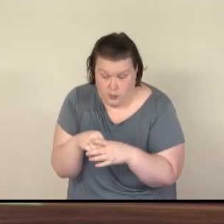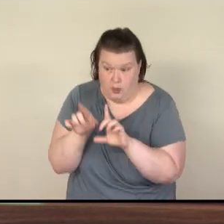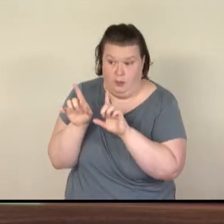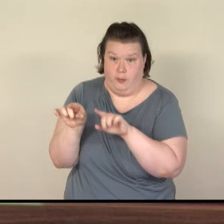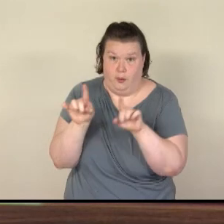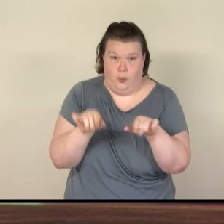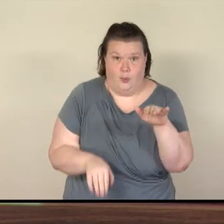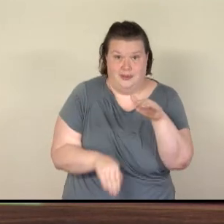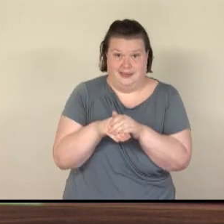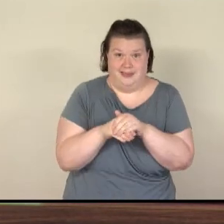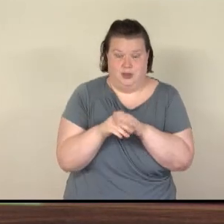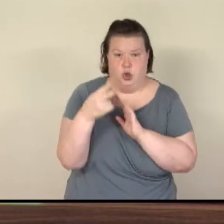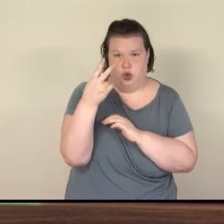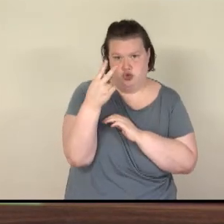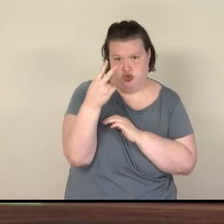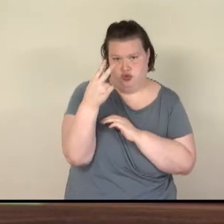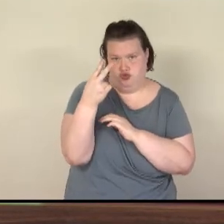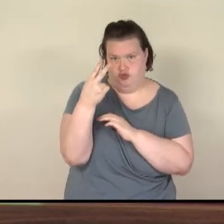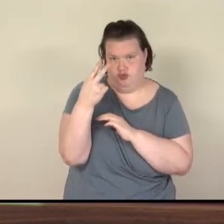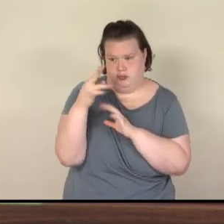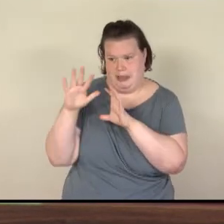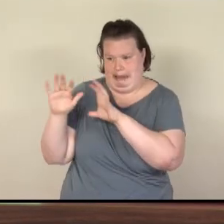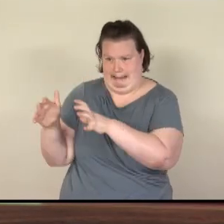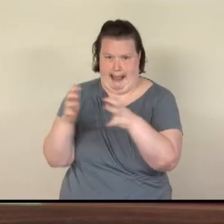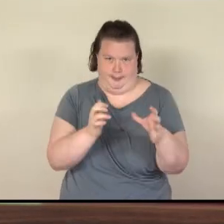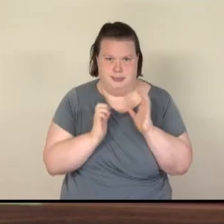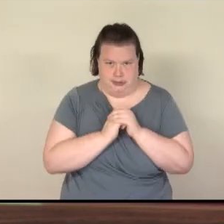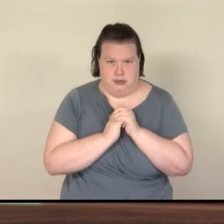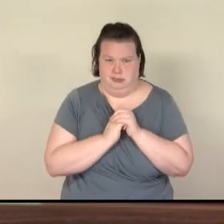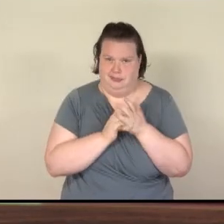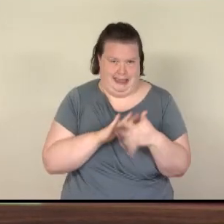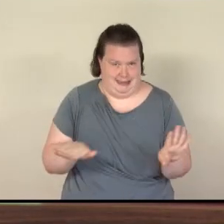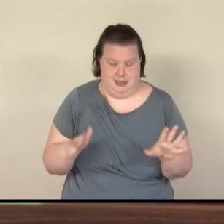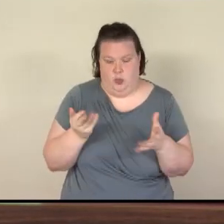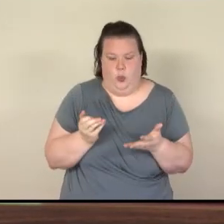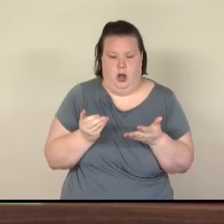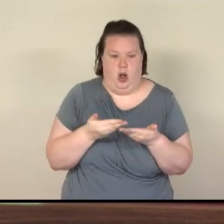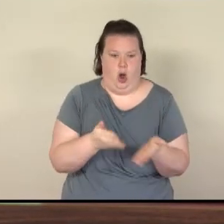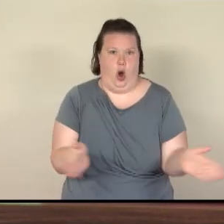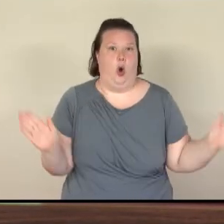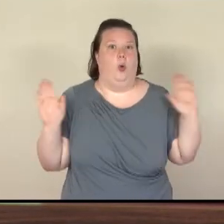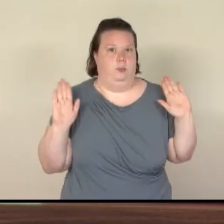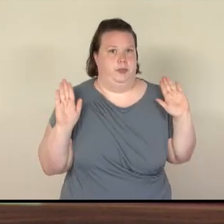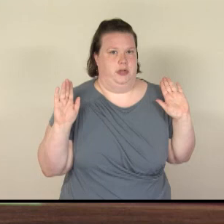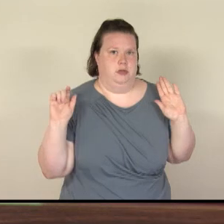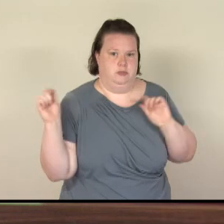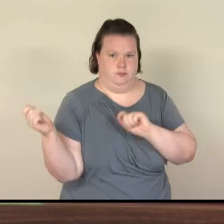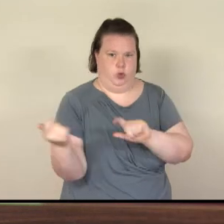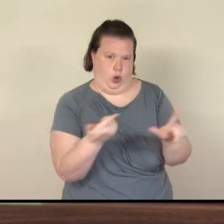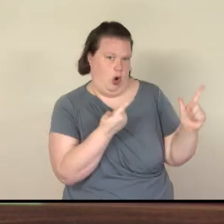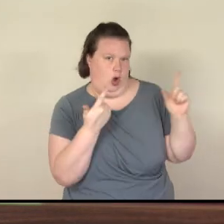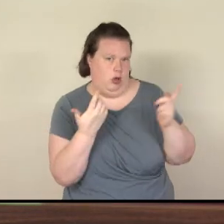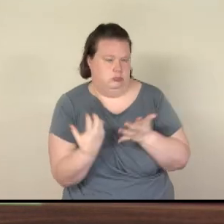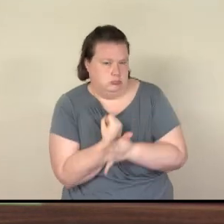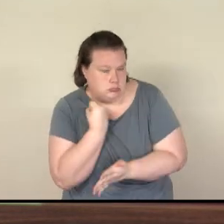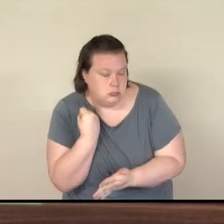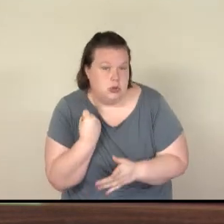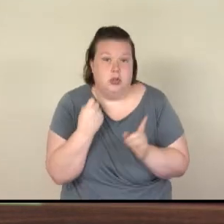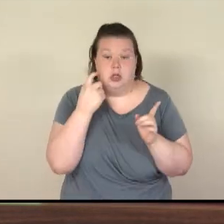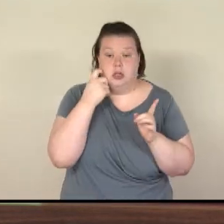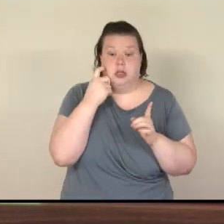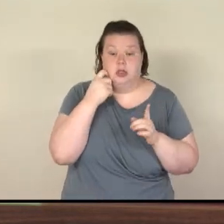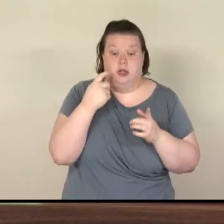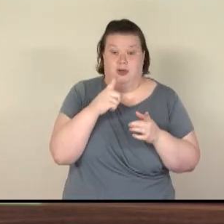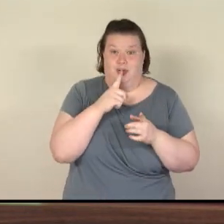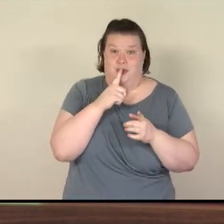have access to those camps. We opened registration last week, and those spaces are filling up quickly. So we